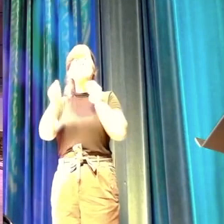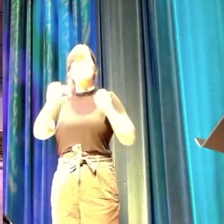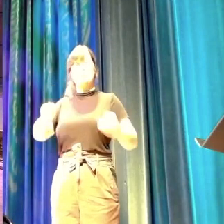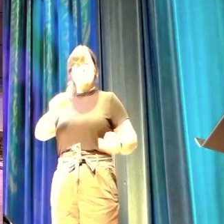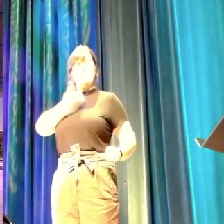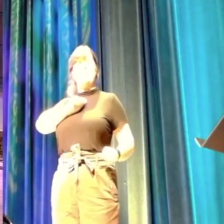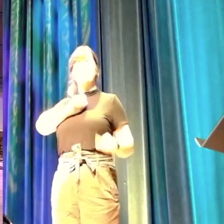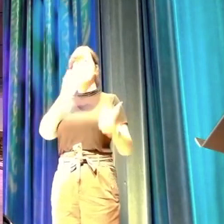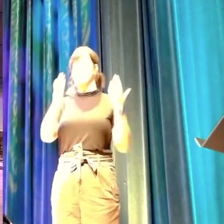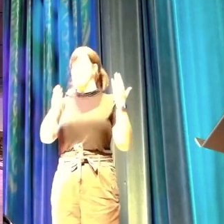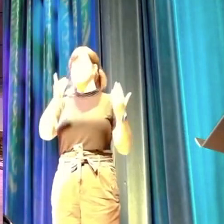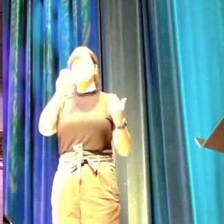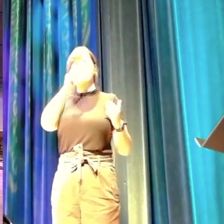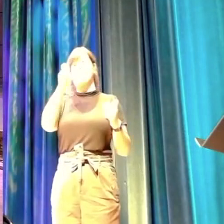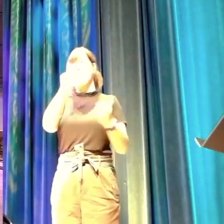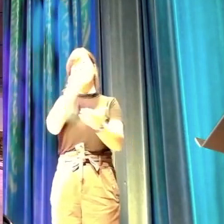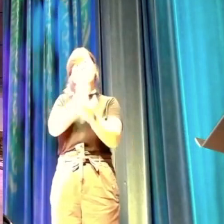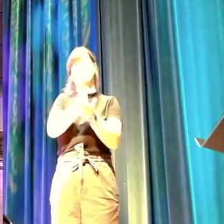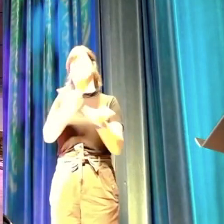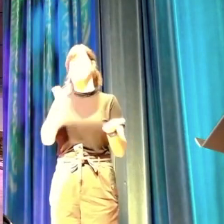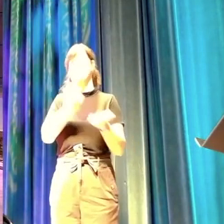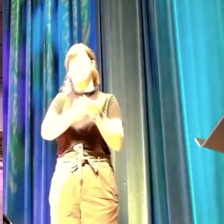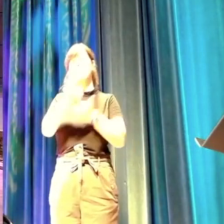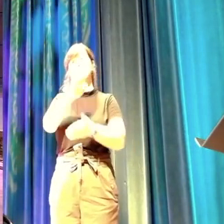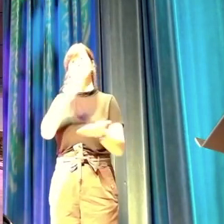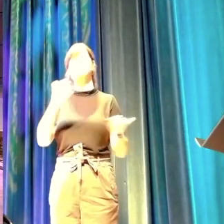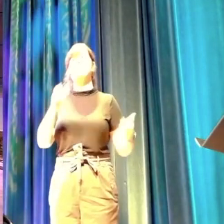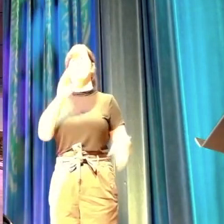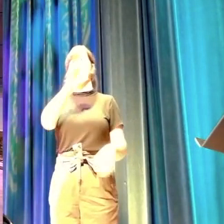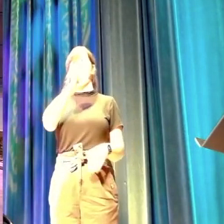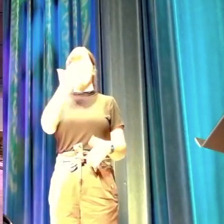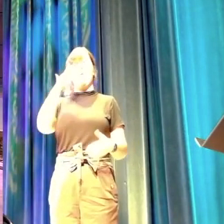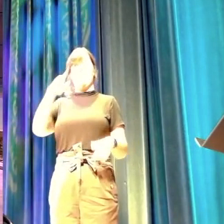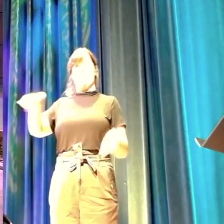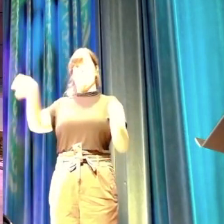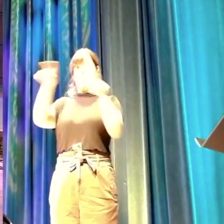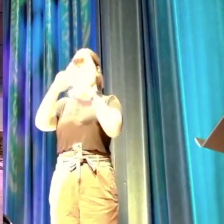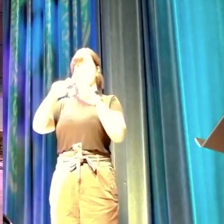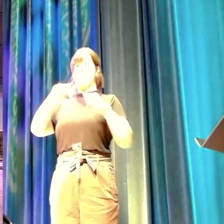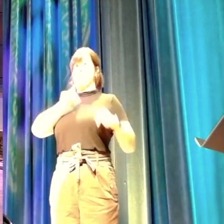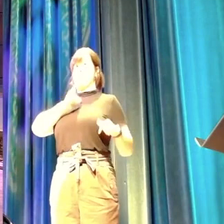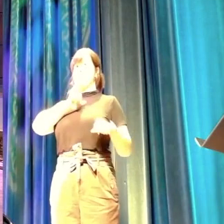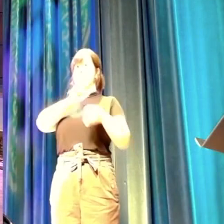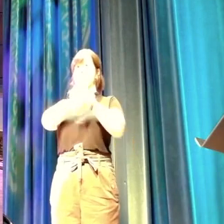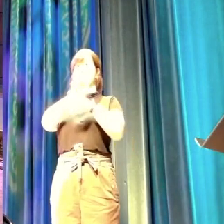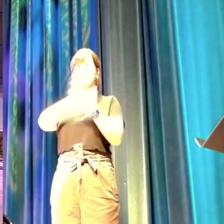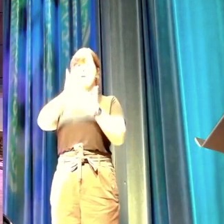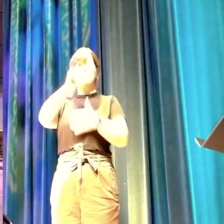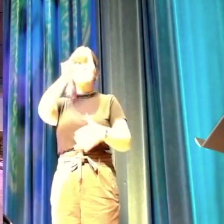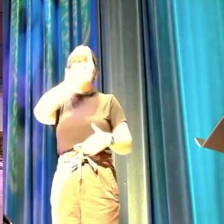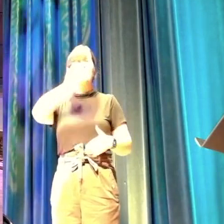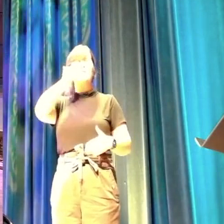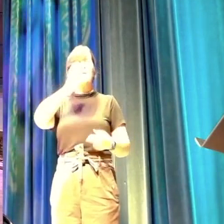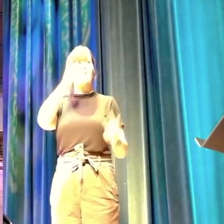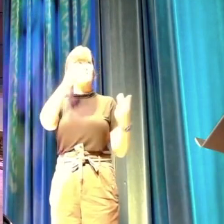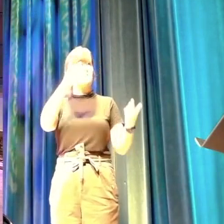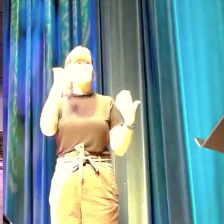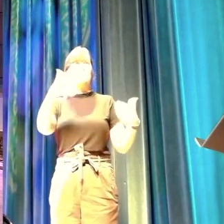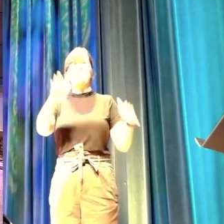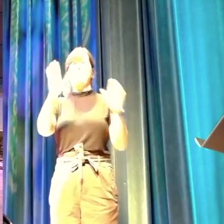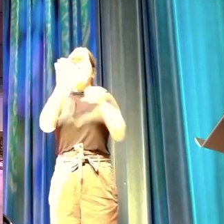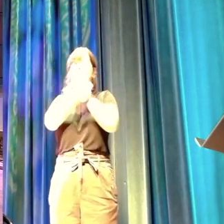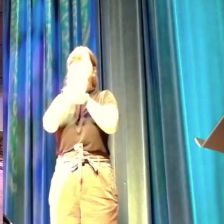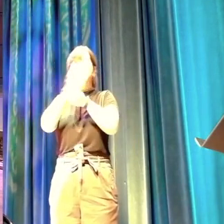probably would not have finished college. I don't know about you, but I work on a college campus every day, and there's so much traffic and so